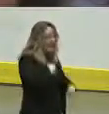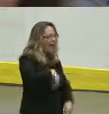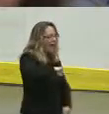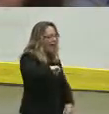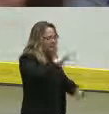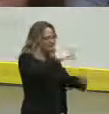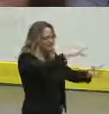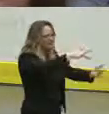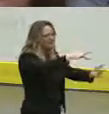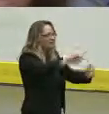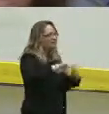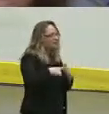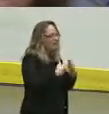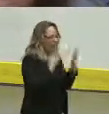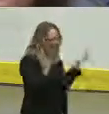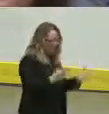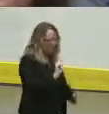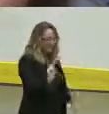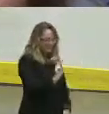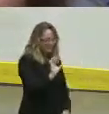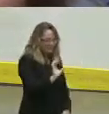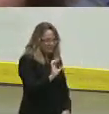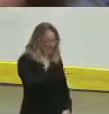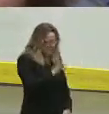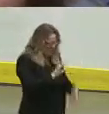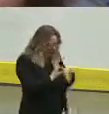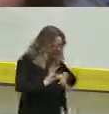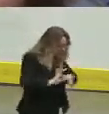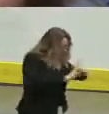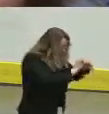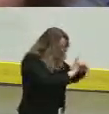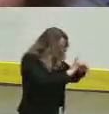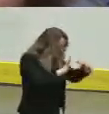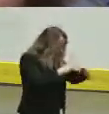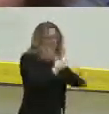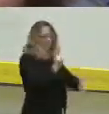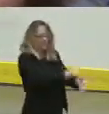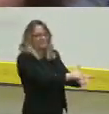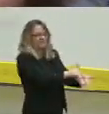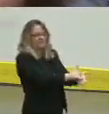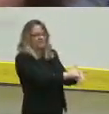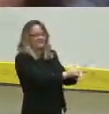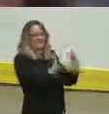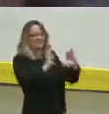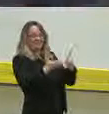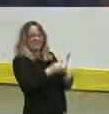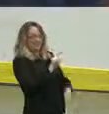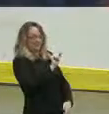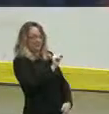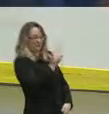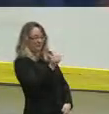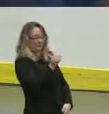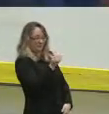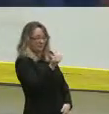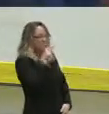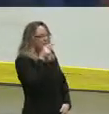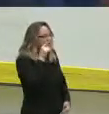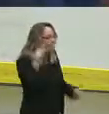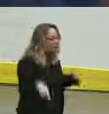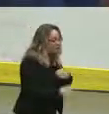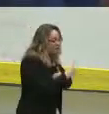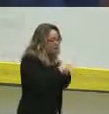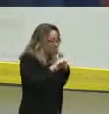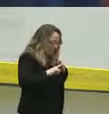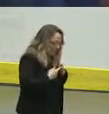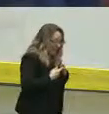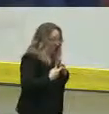is a connection that cannot be broken. Class of 2014, this is the beginning of the rest of our